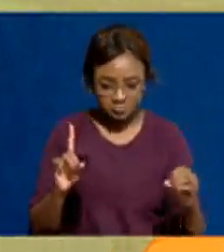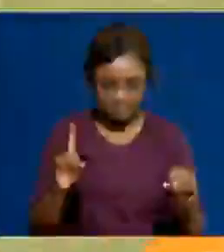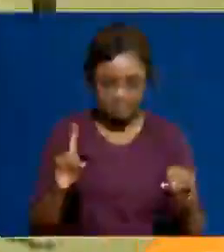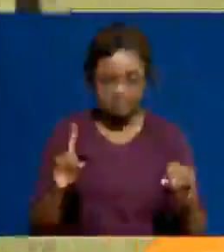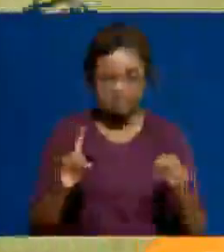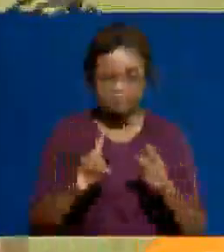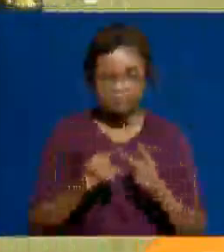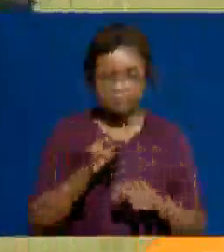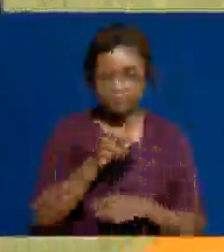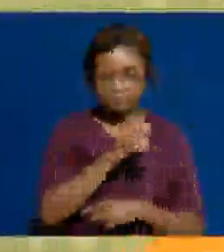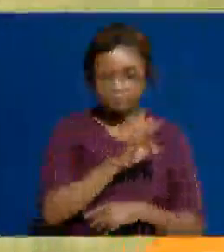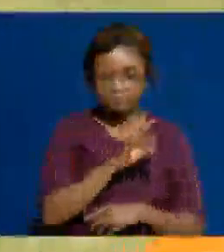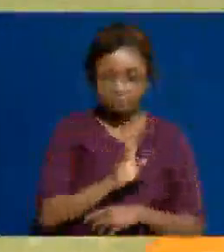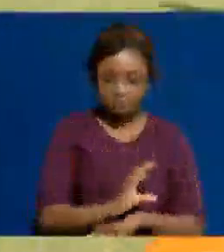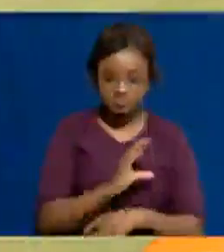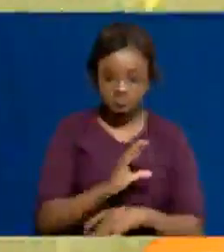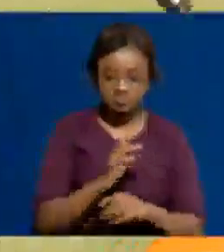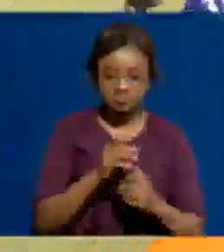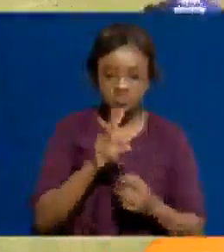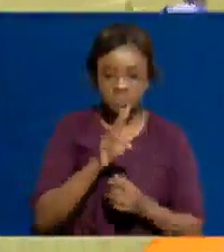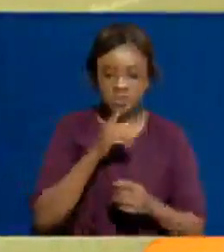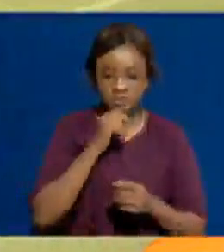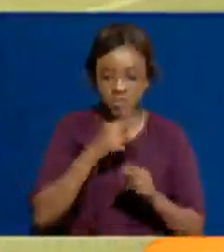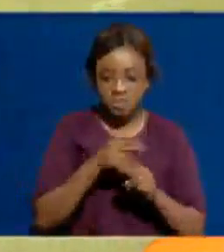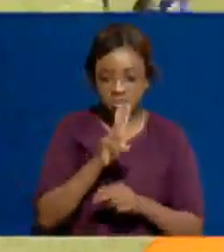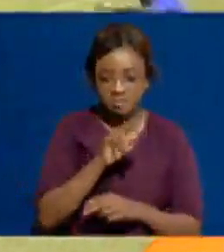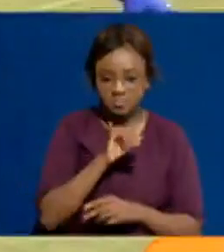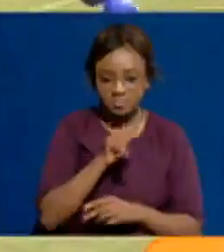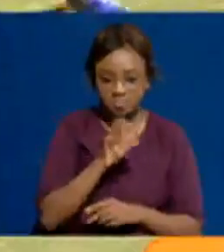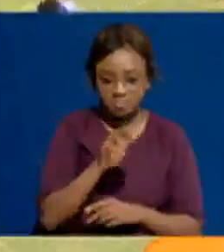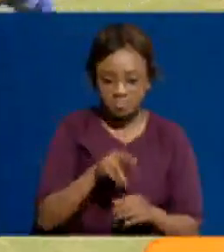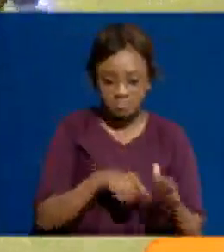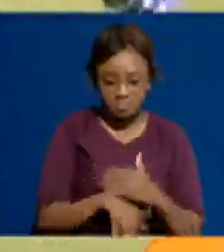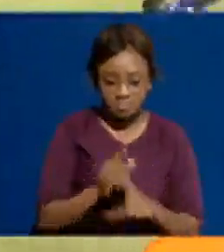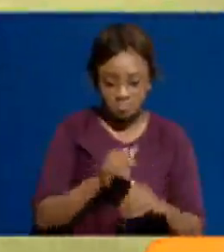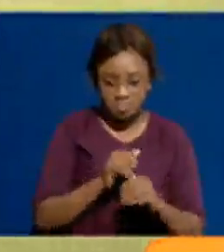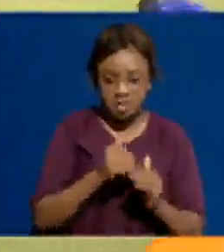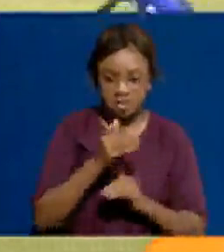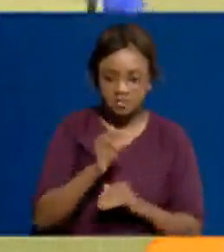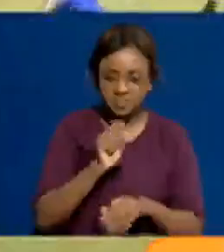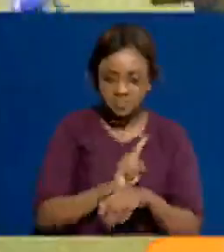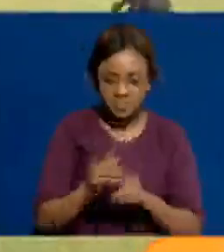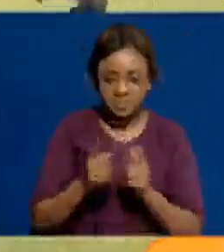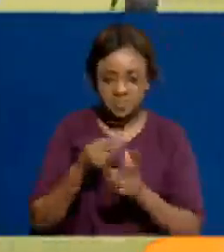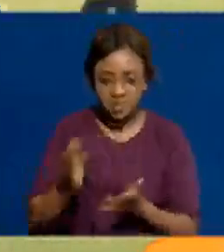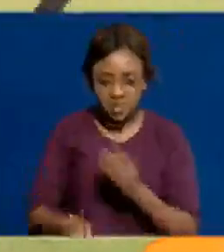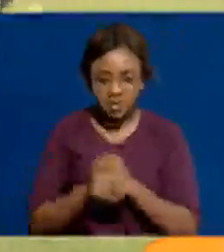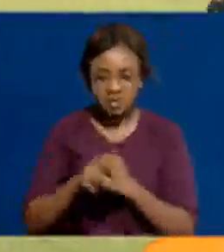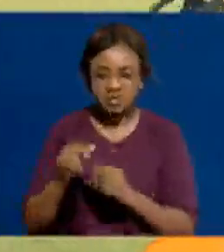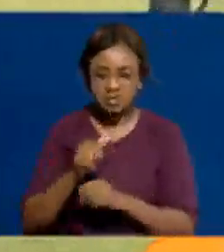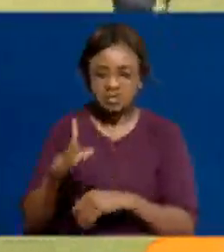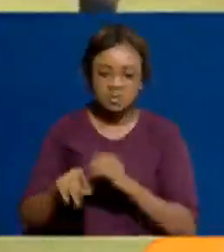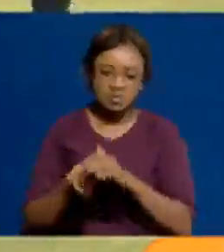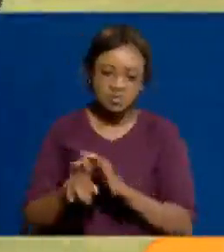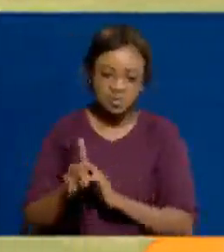match opener in the 20th minute through Victor Omune. The hosts were back level 5 minutes later, courtesy of a goal by Samuel